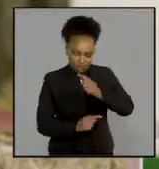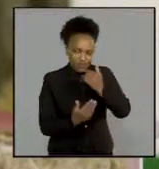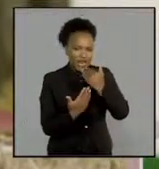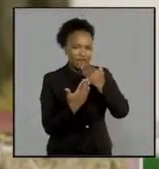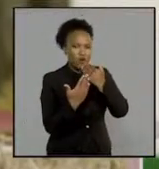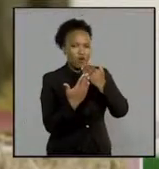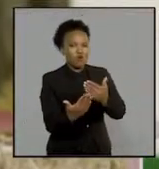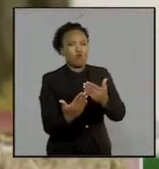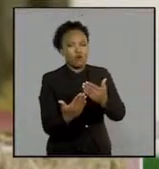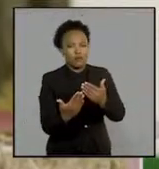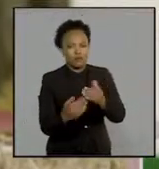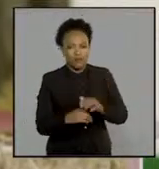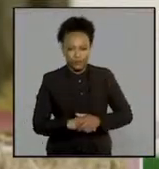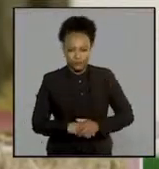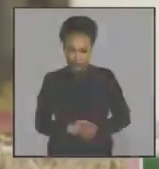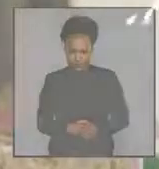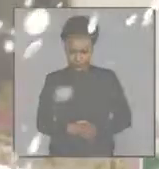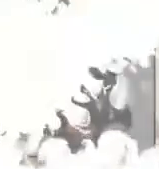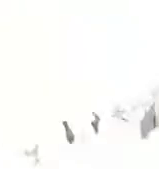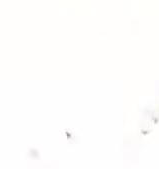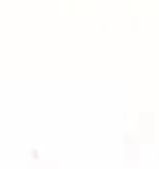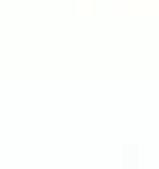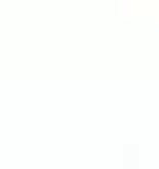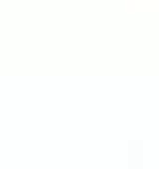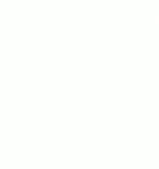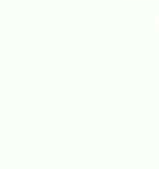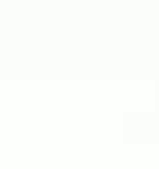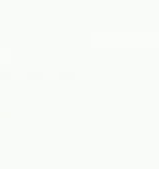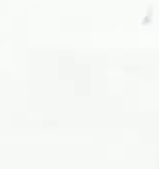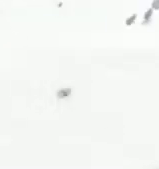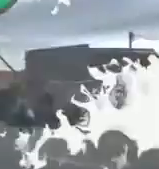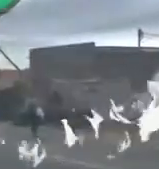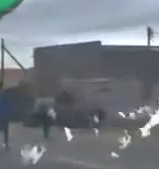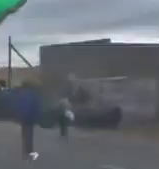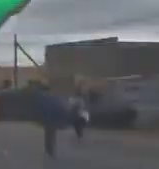Day. Malibongwe.